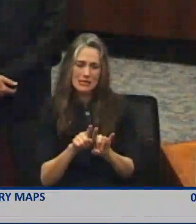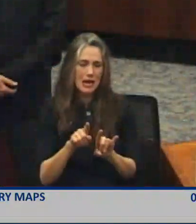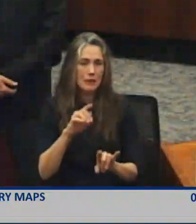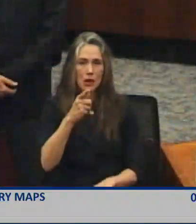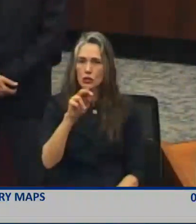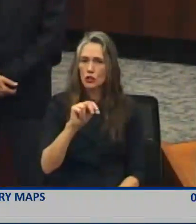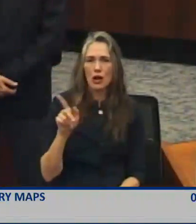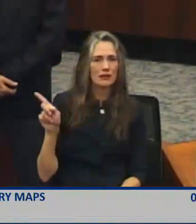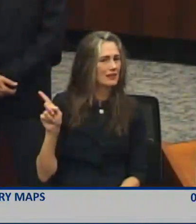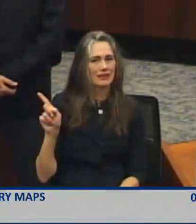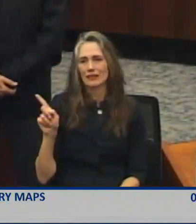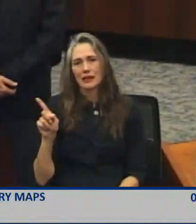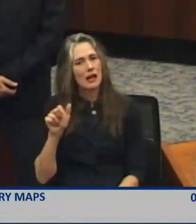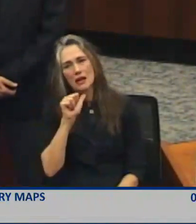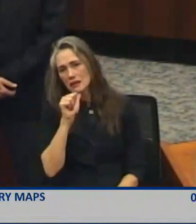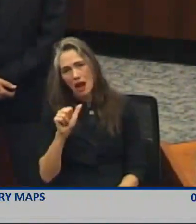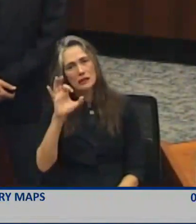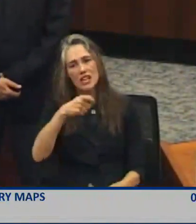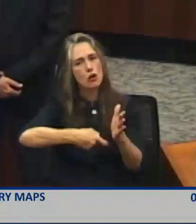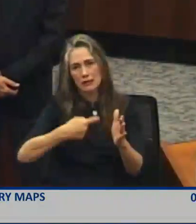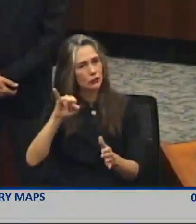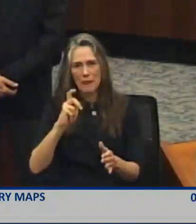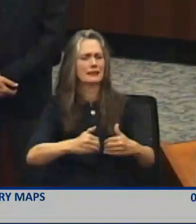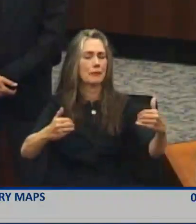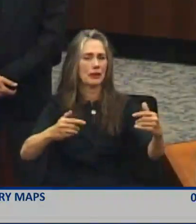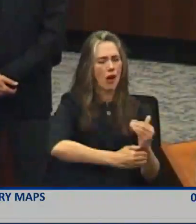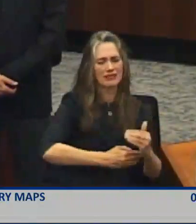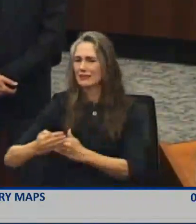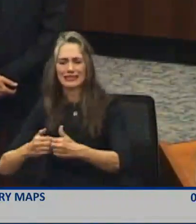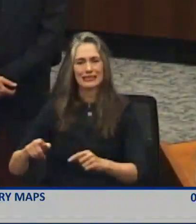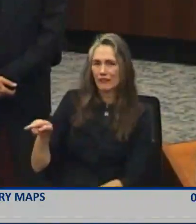with the flood control district. I'm willing to give that a shot.